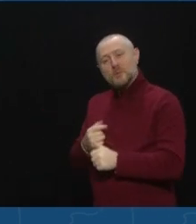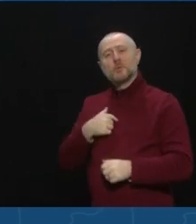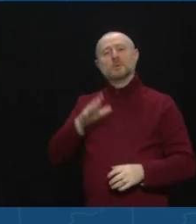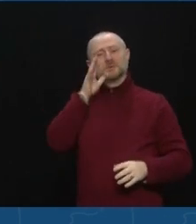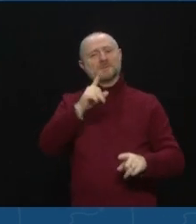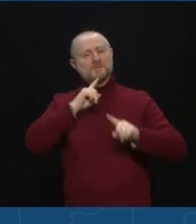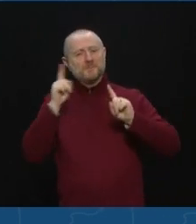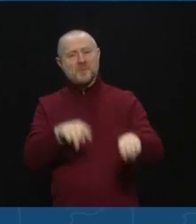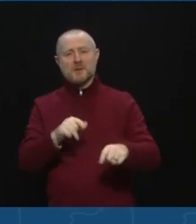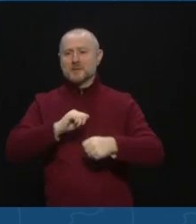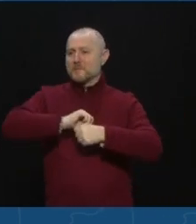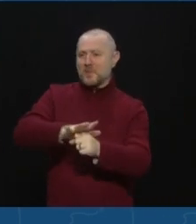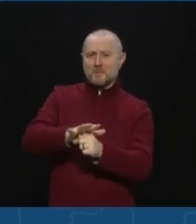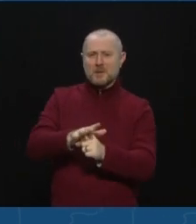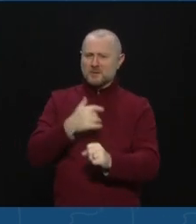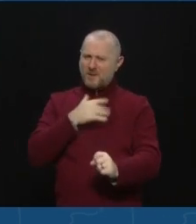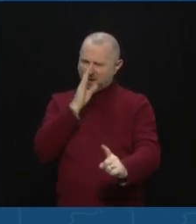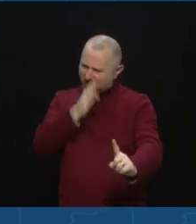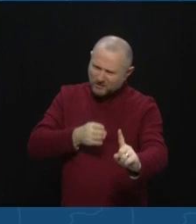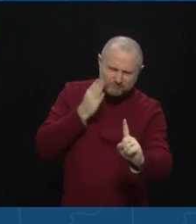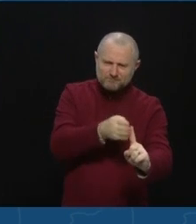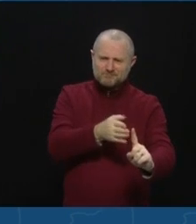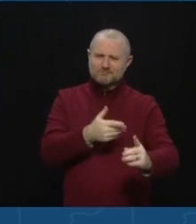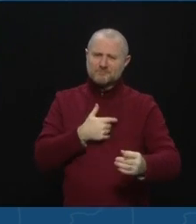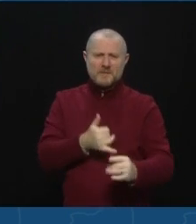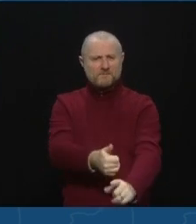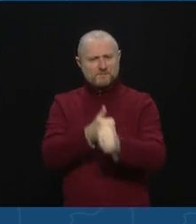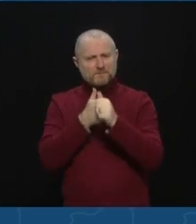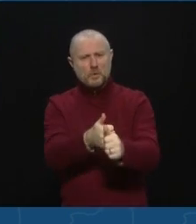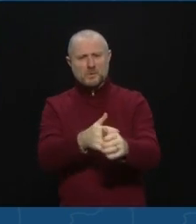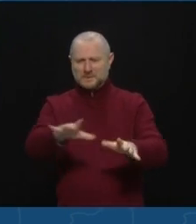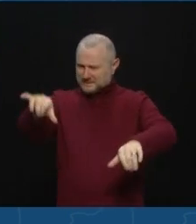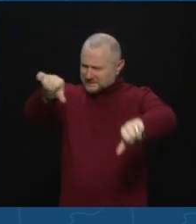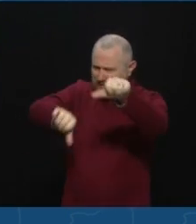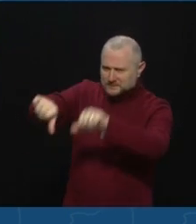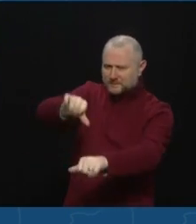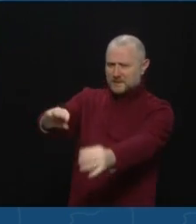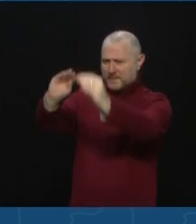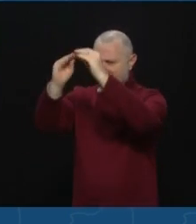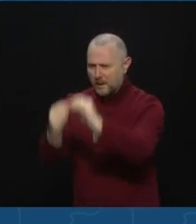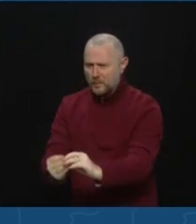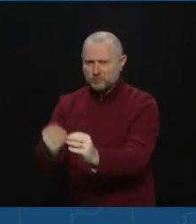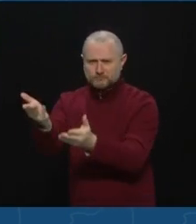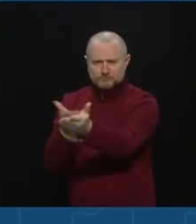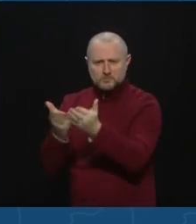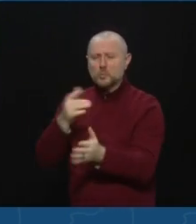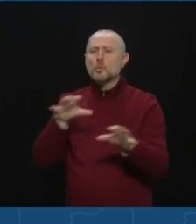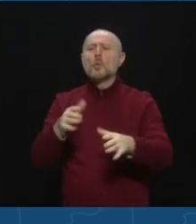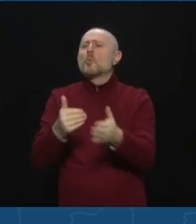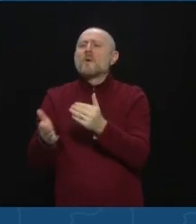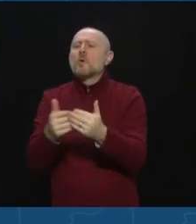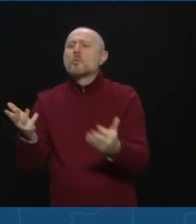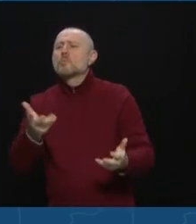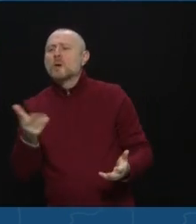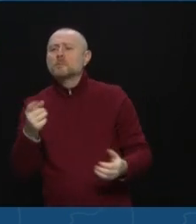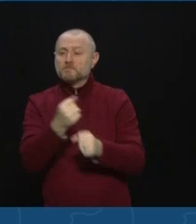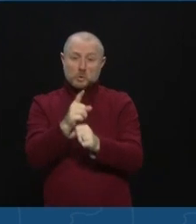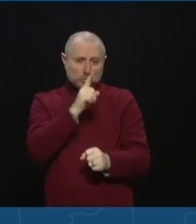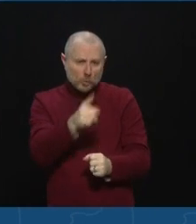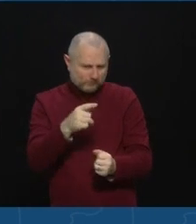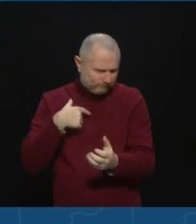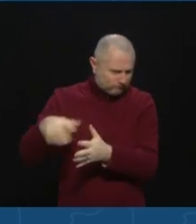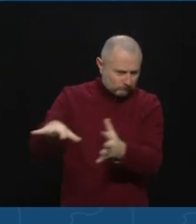pandemic head-on by following the science and the data and doing whatever it takes to ensure that our recovery is swift and